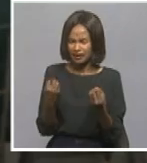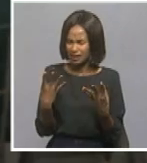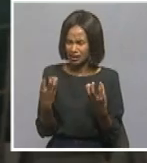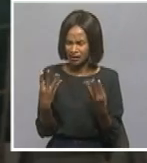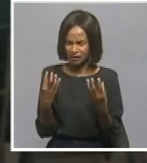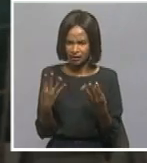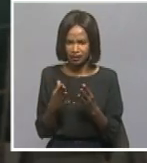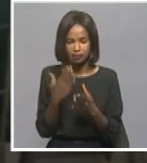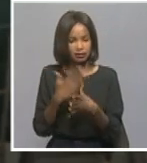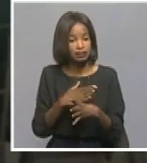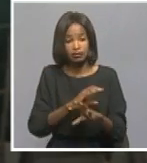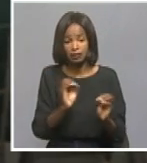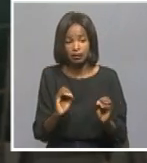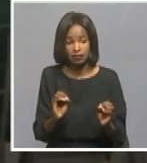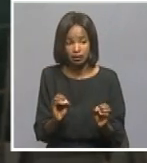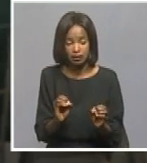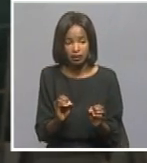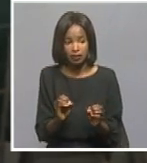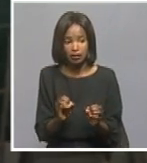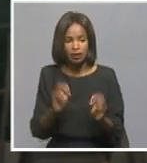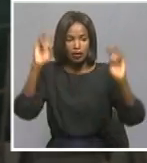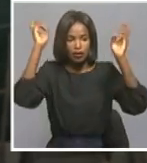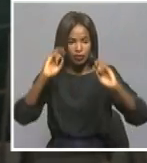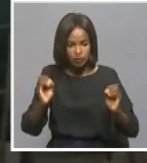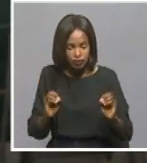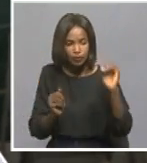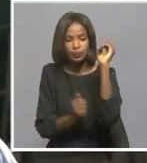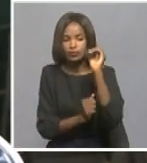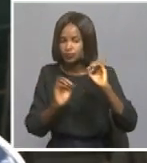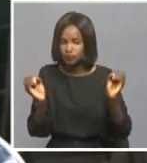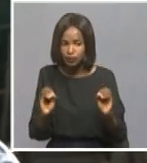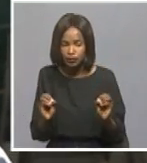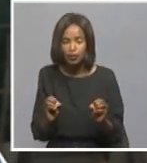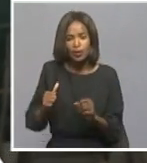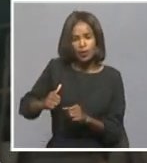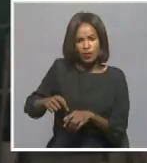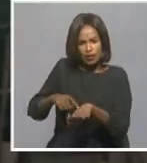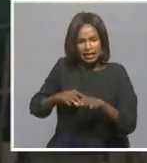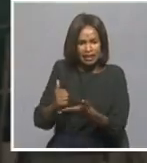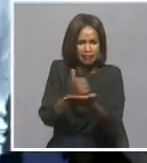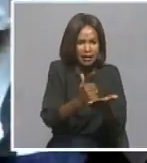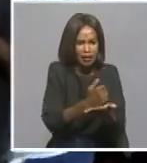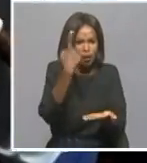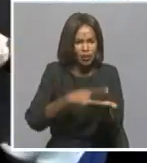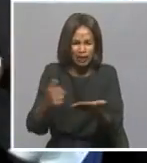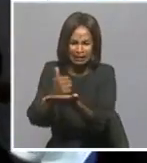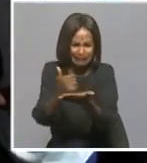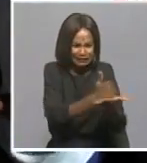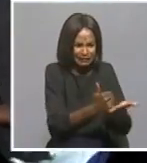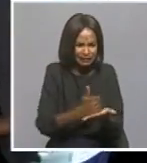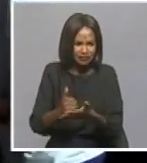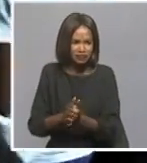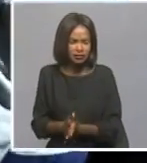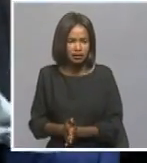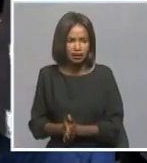totally unemployed. And the poverty, you can see there's no electricity, there's no toilets. We cleaned up here for the whole week. Now more than ever before,